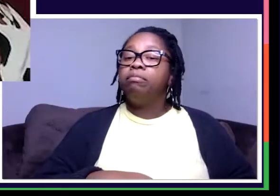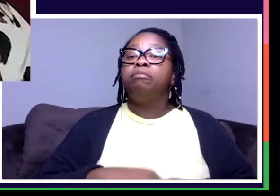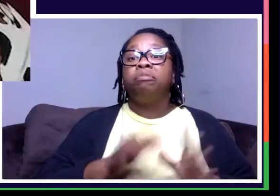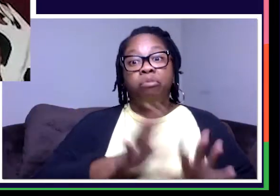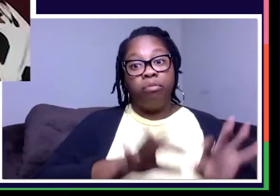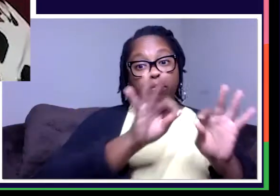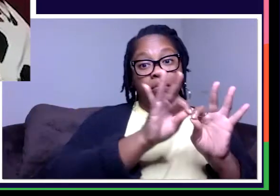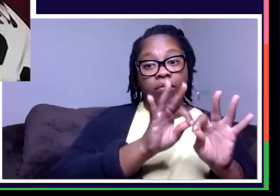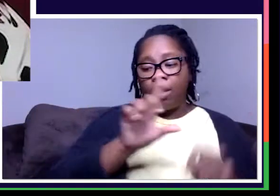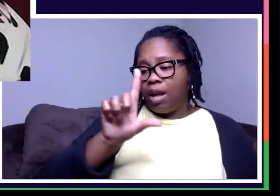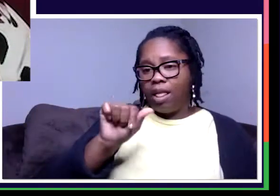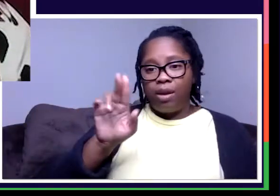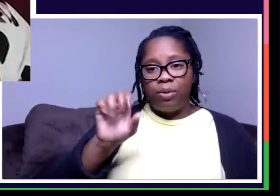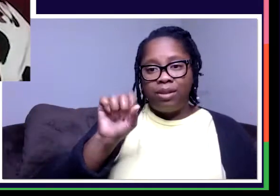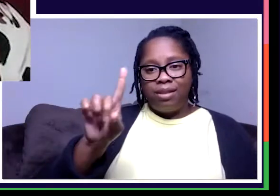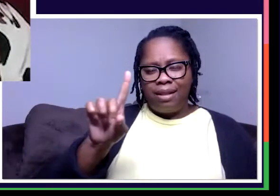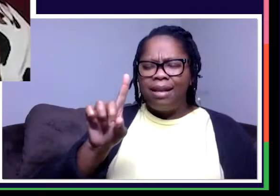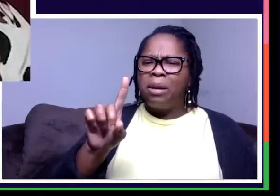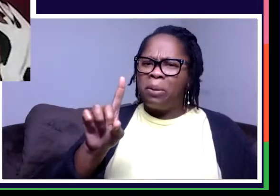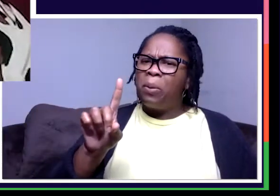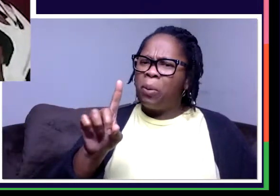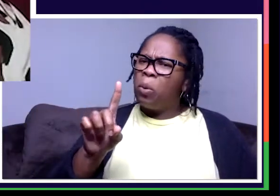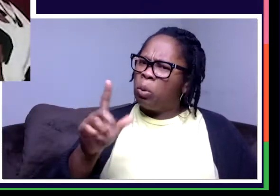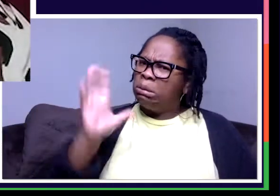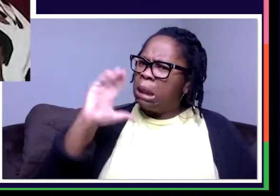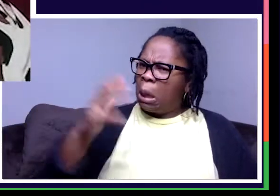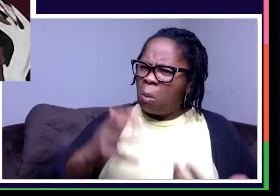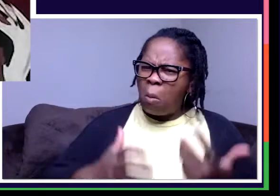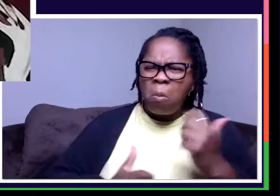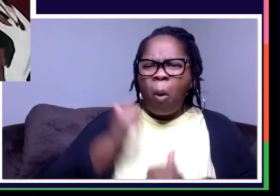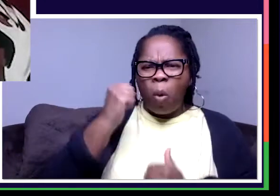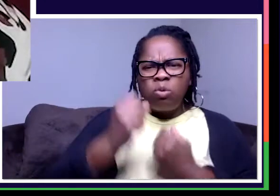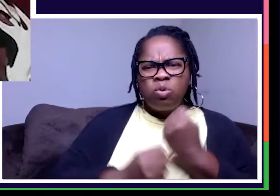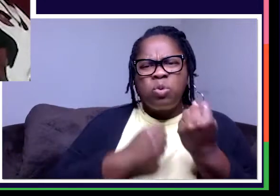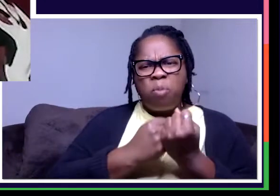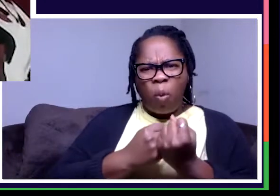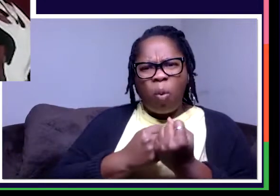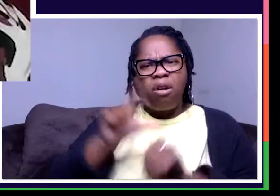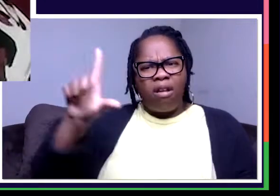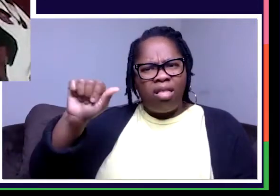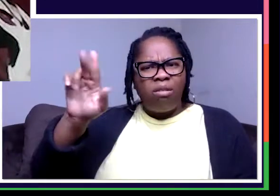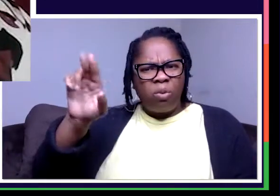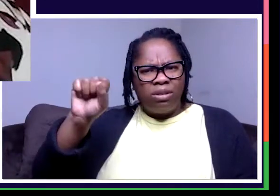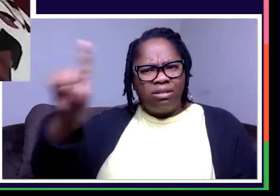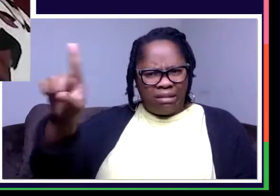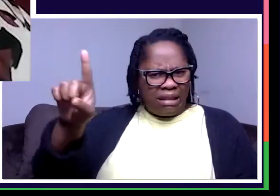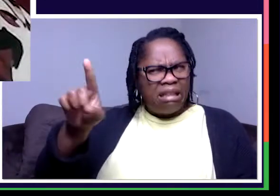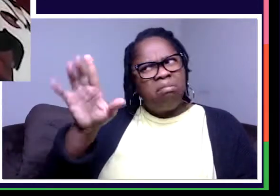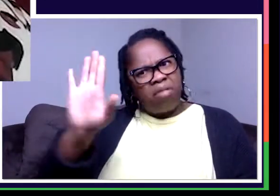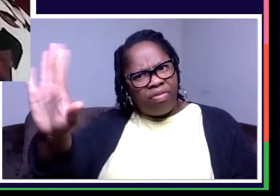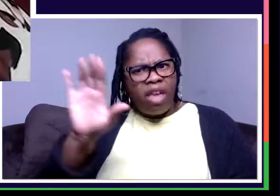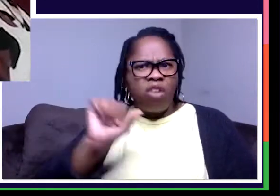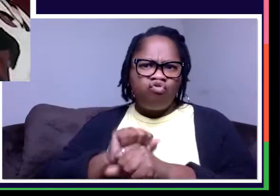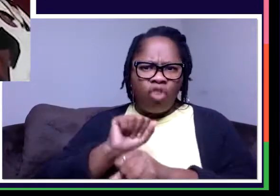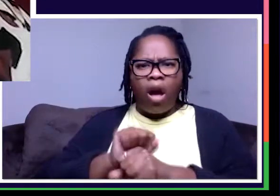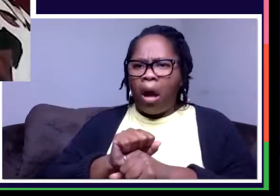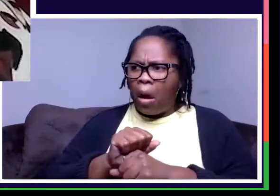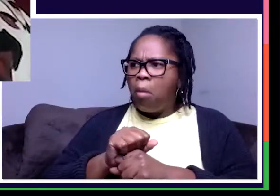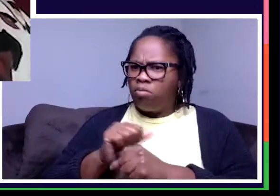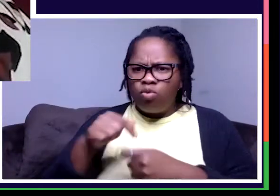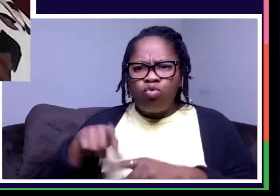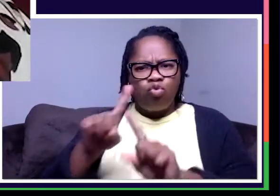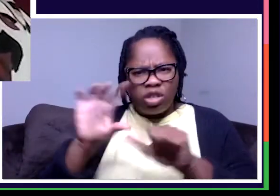that LAUSD families overwhelmingly support the job the school district is doing in these